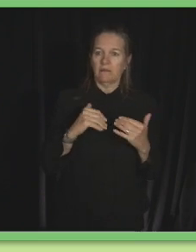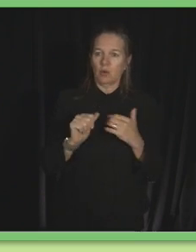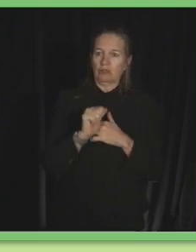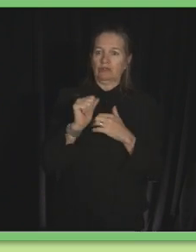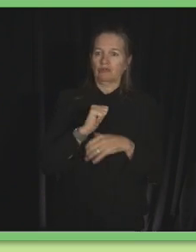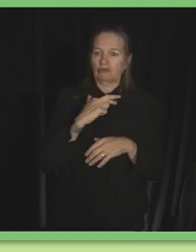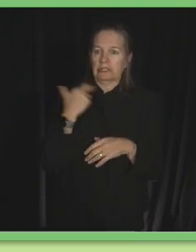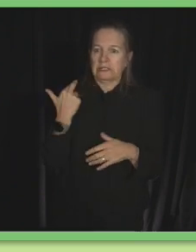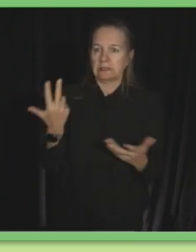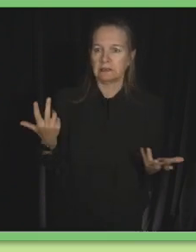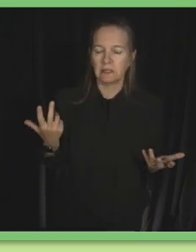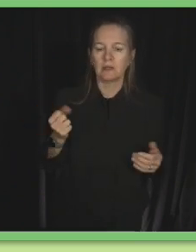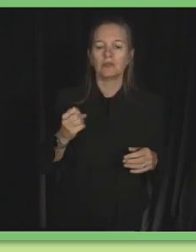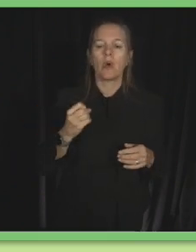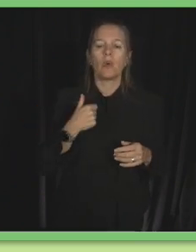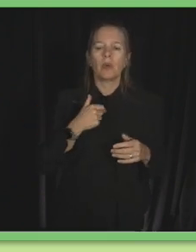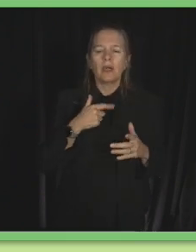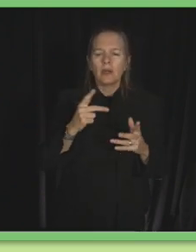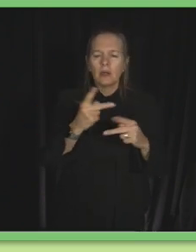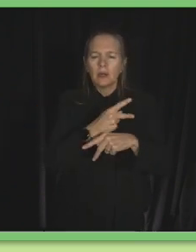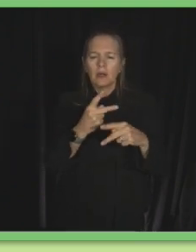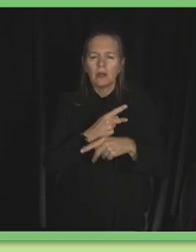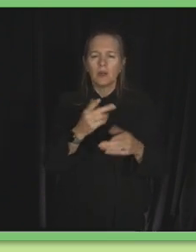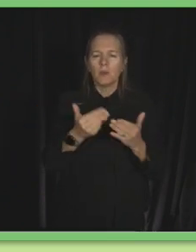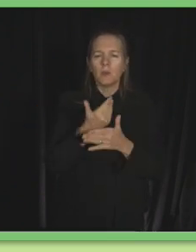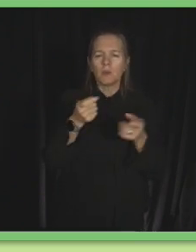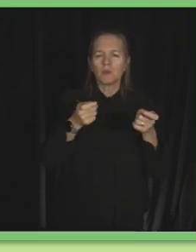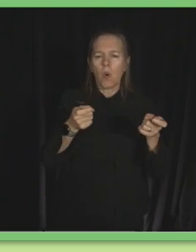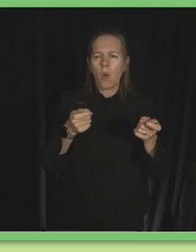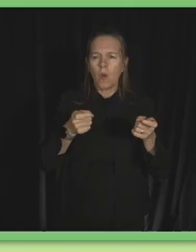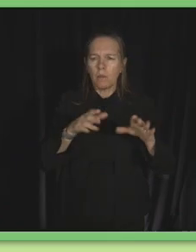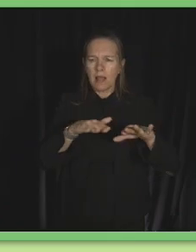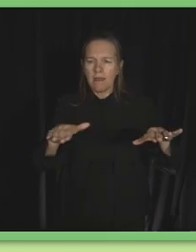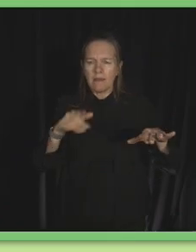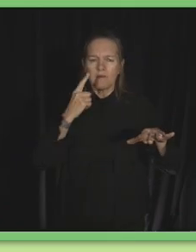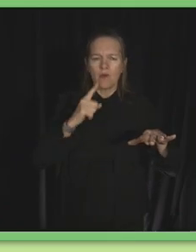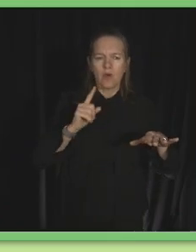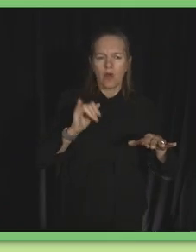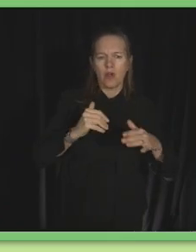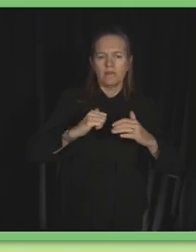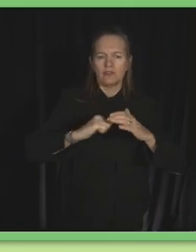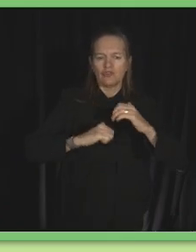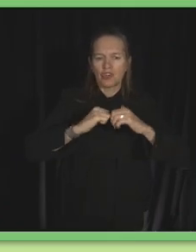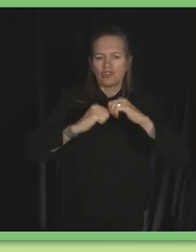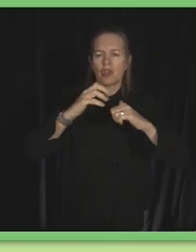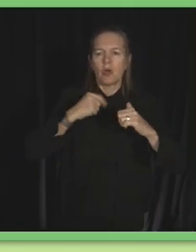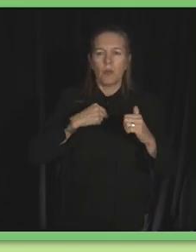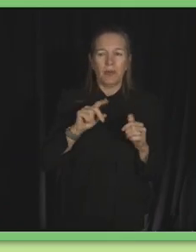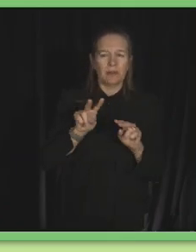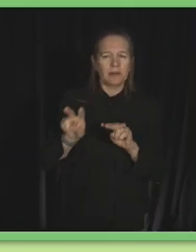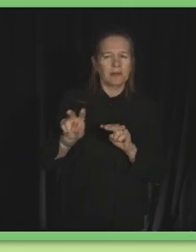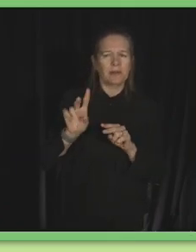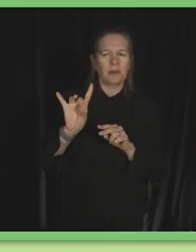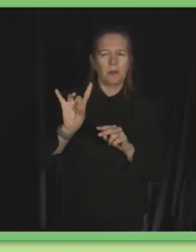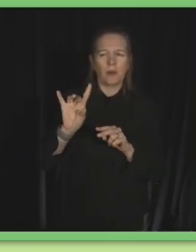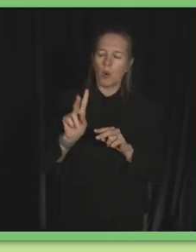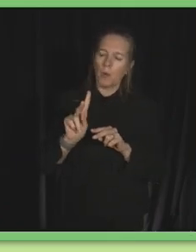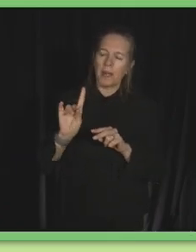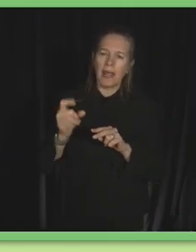for our Apache Solar infrastructure, and we saw Kubernetes as a potential solution, even though it was still pretty